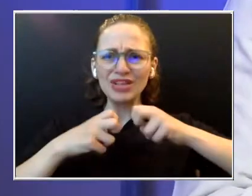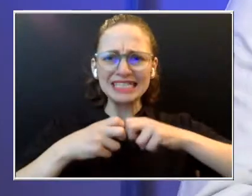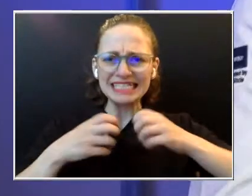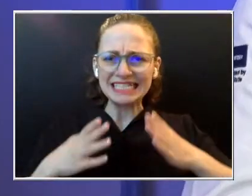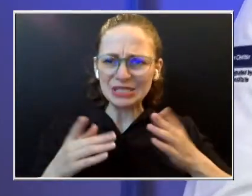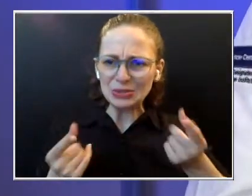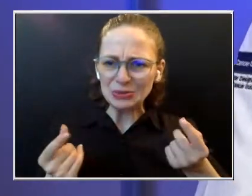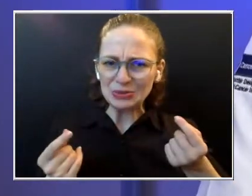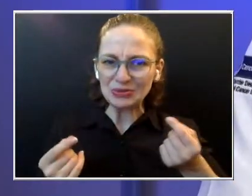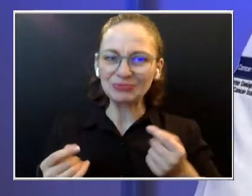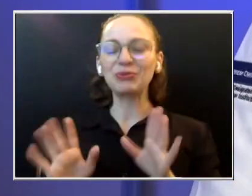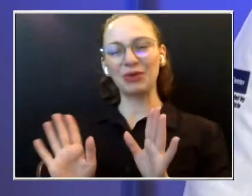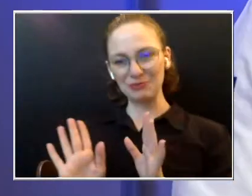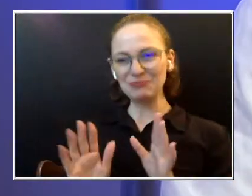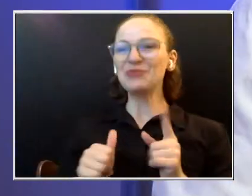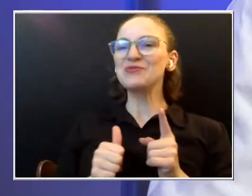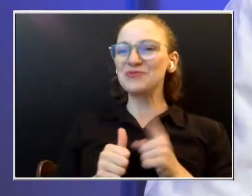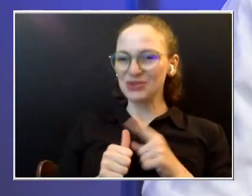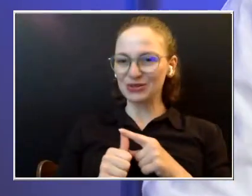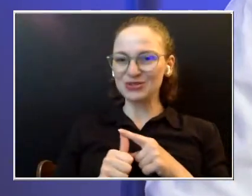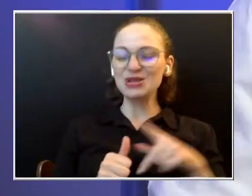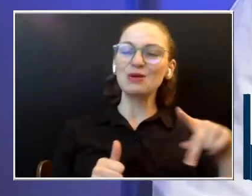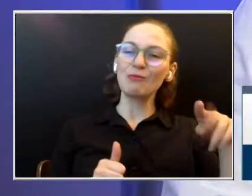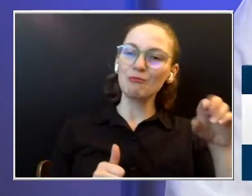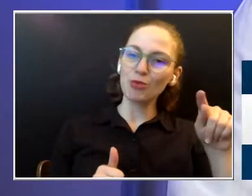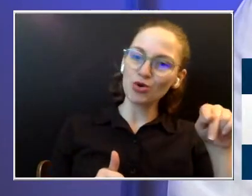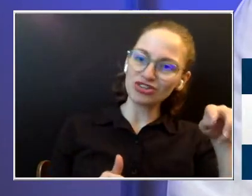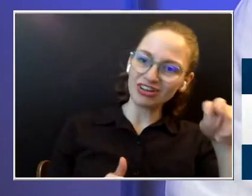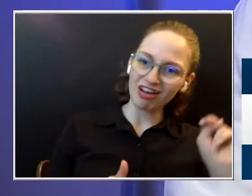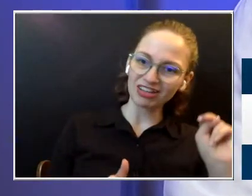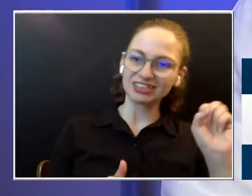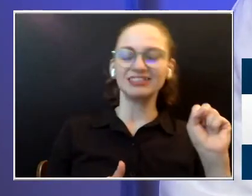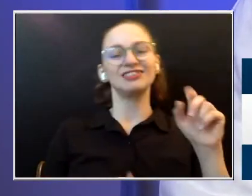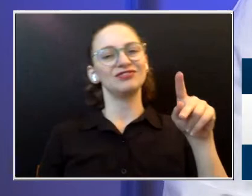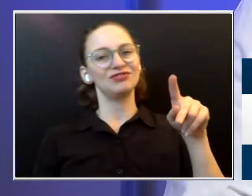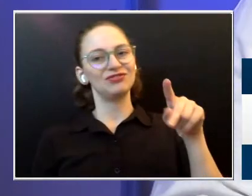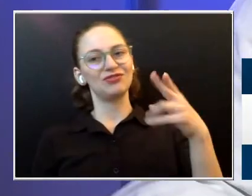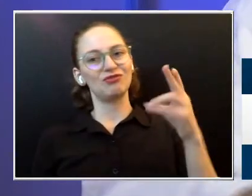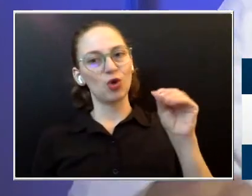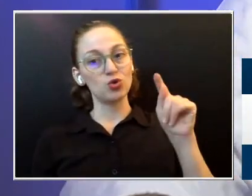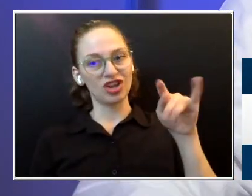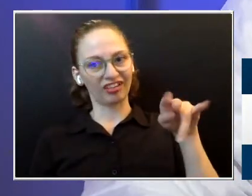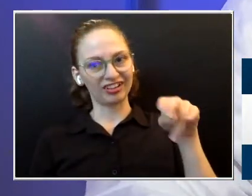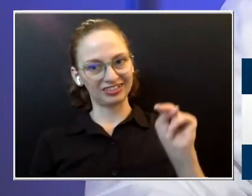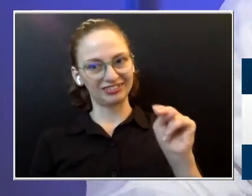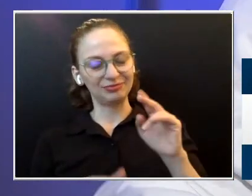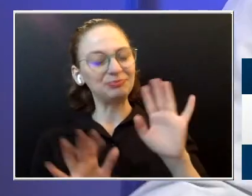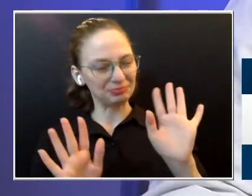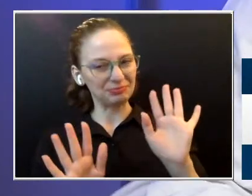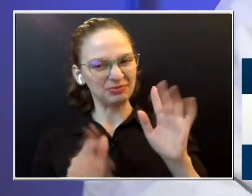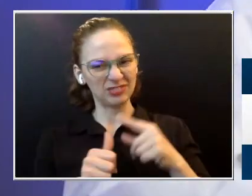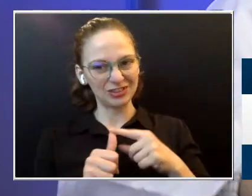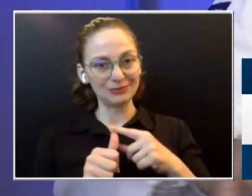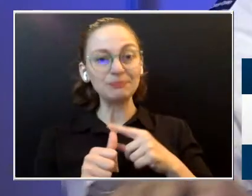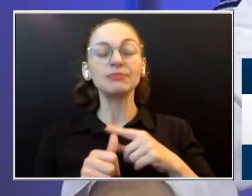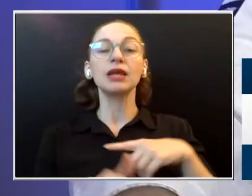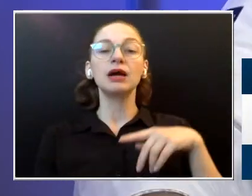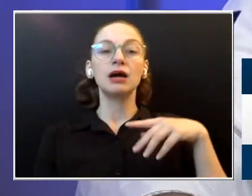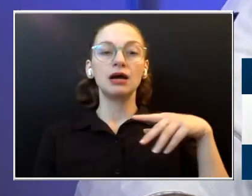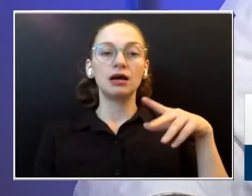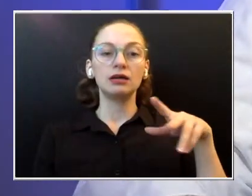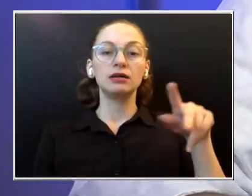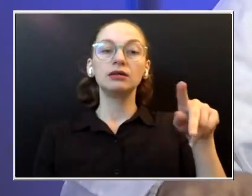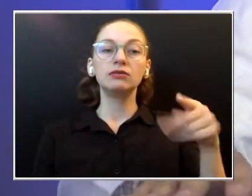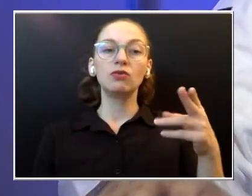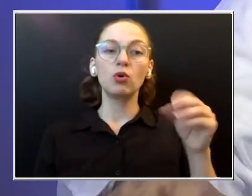photons first, and then I'll get into medical physicists. But one of the key differences is that protons have a finite range. So they can penetrate a little